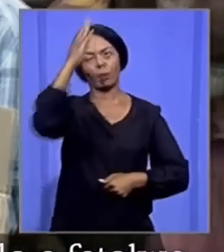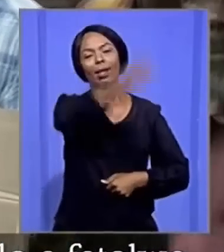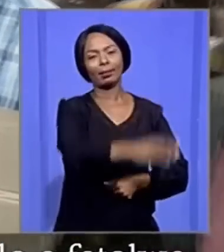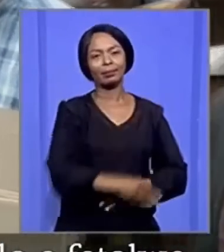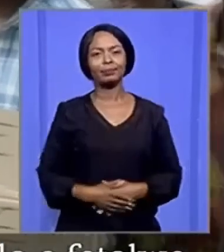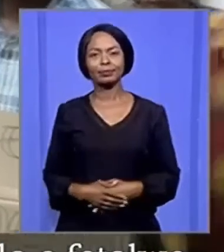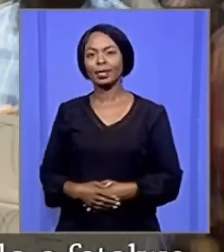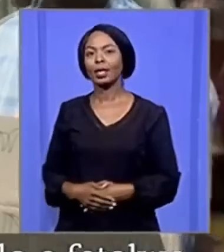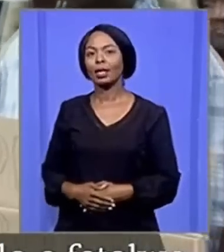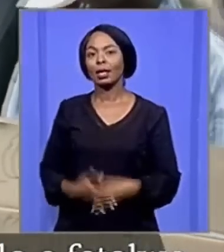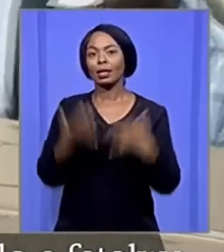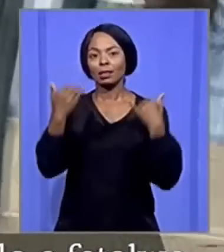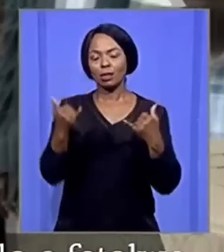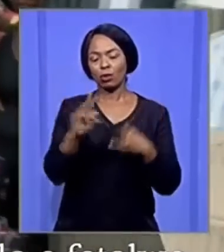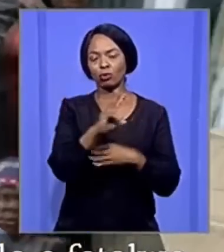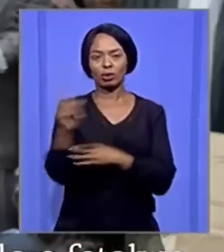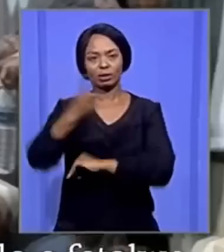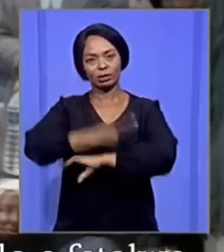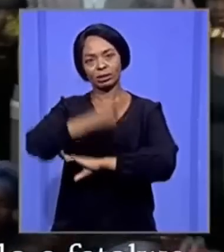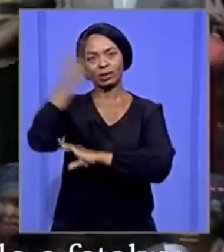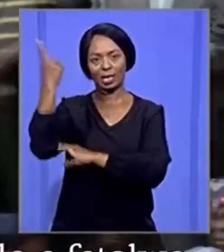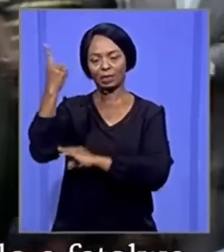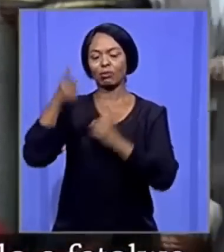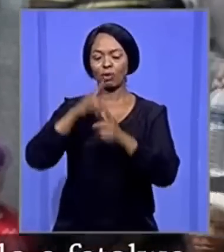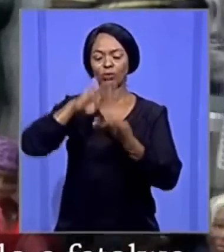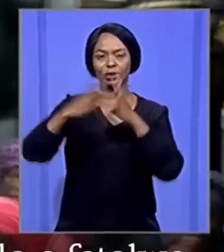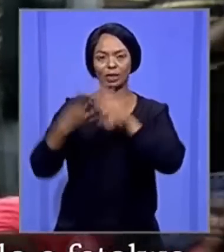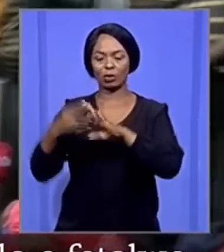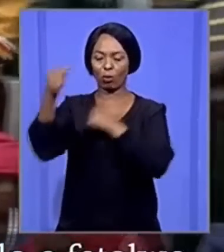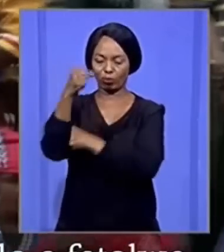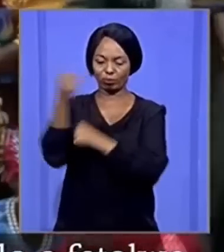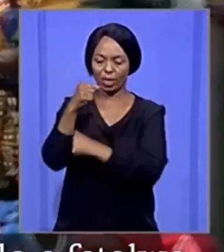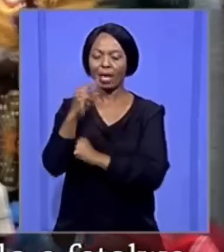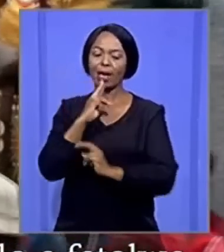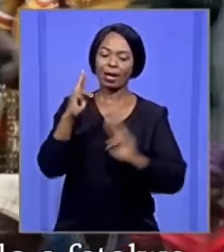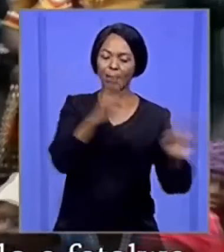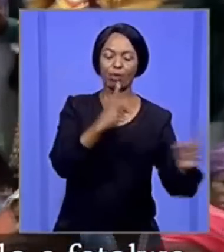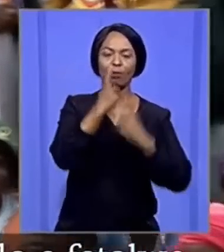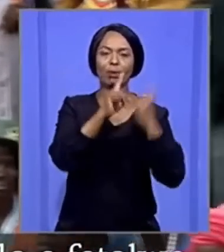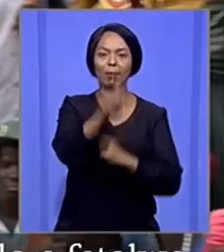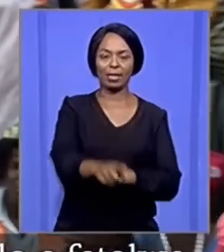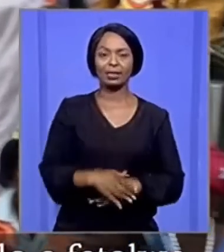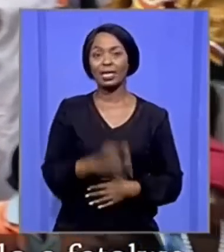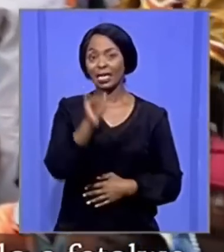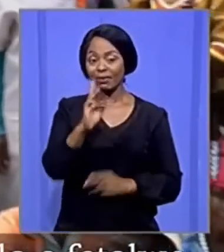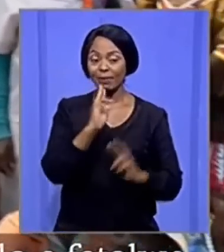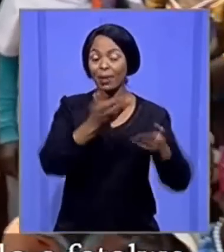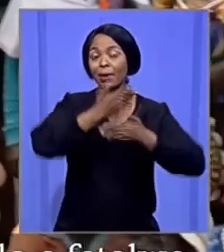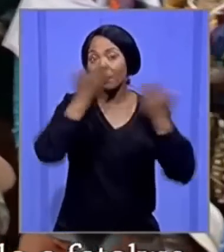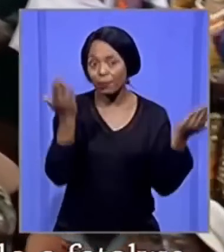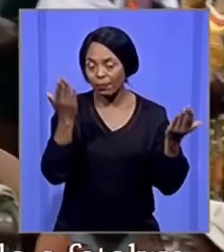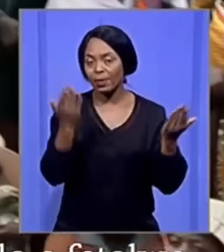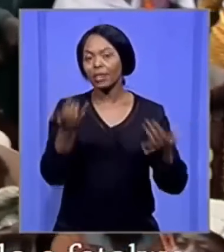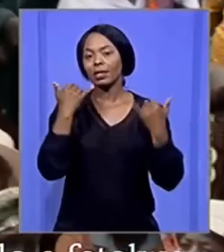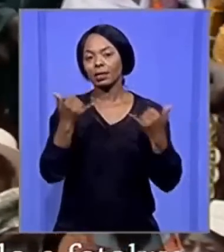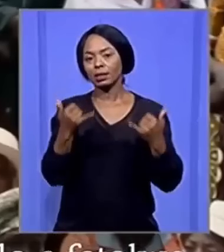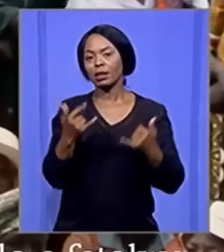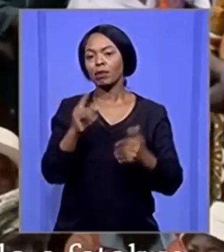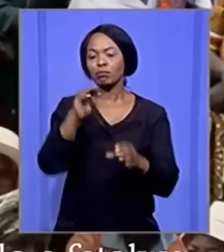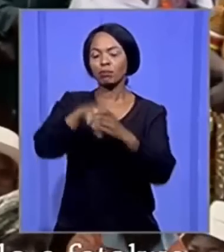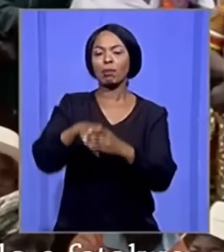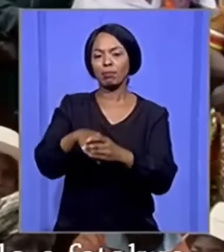le sasa matšatši a 21 go araba dillo tša bona ba re ge diphedi ka se bušwe setšhabeng ba ka se kgathe tema go dikgetho tša kakaretšo tšeo di